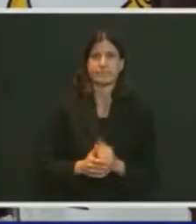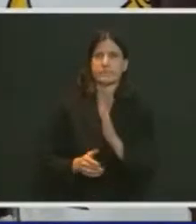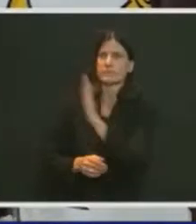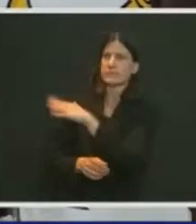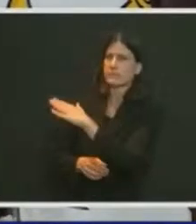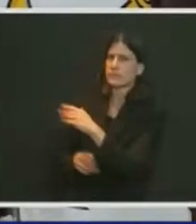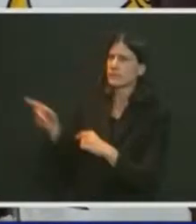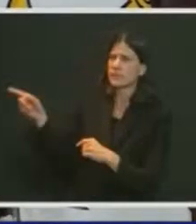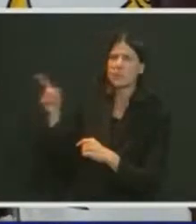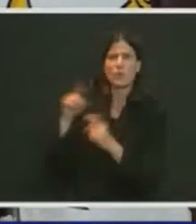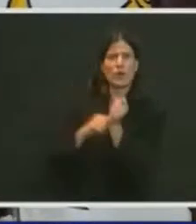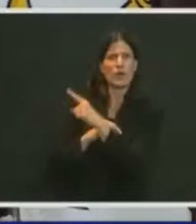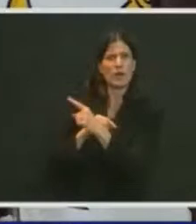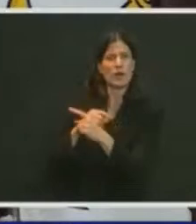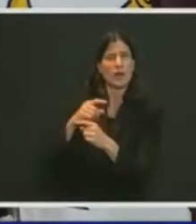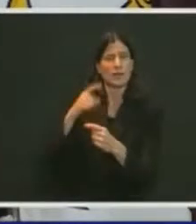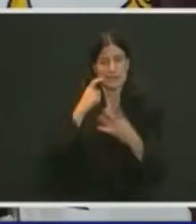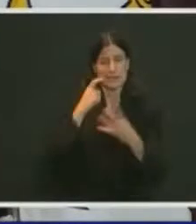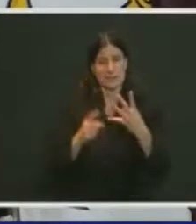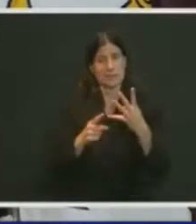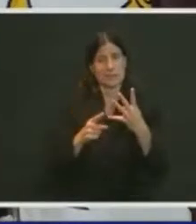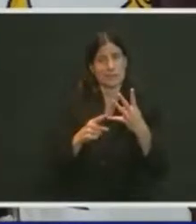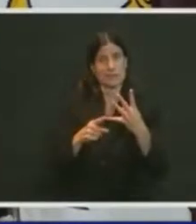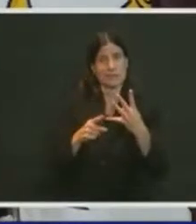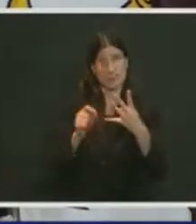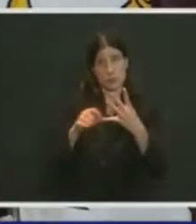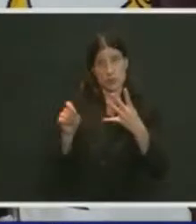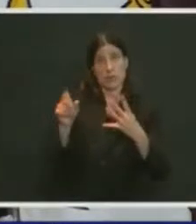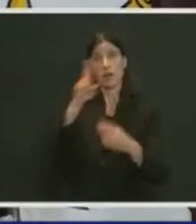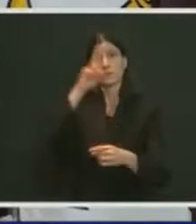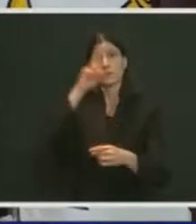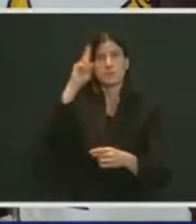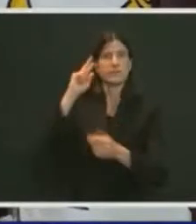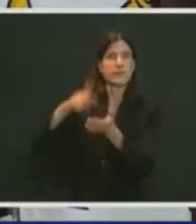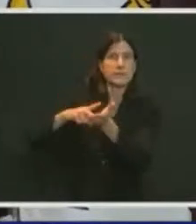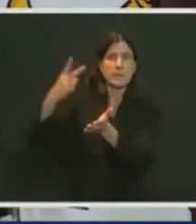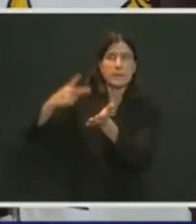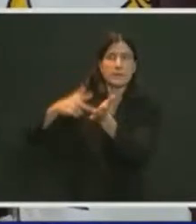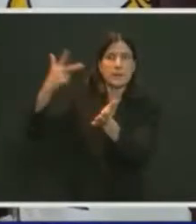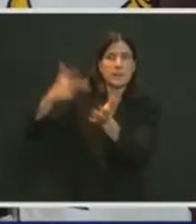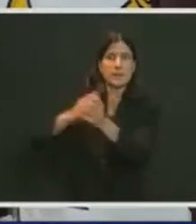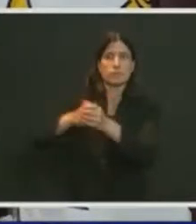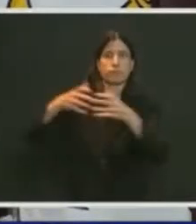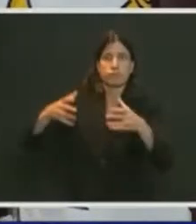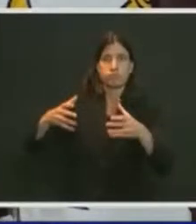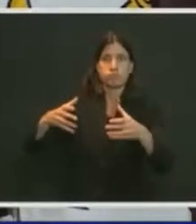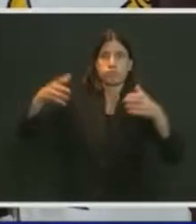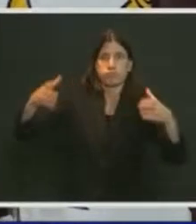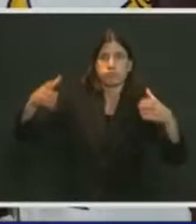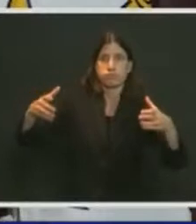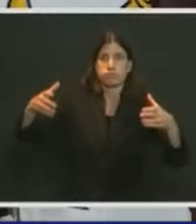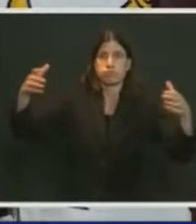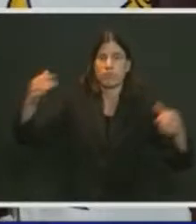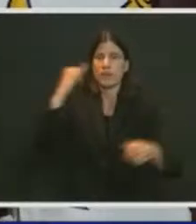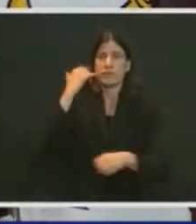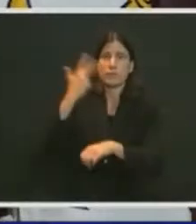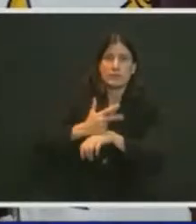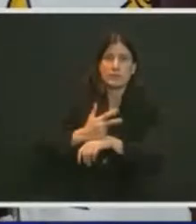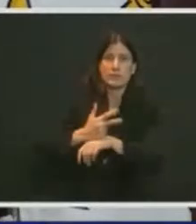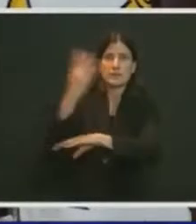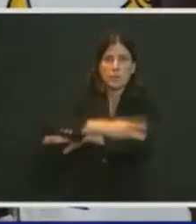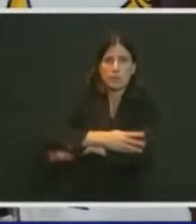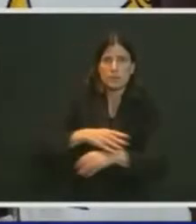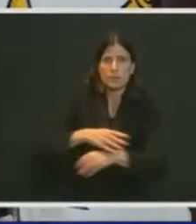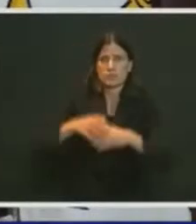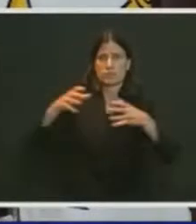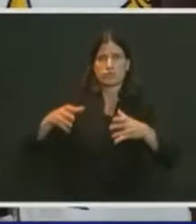a rule of thumb on how long one of these things has to happen before it would either trigger us going back a phase